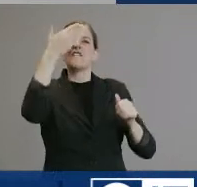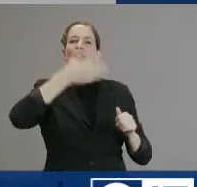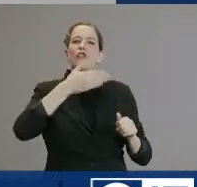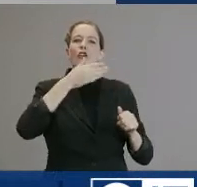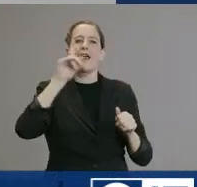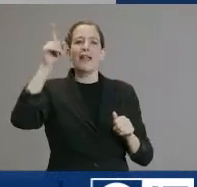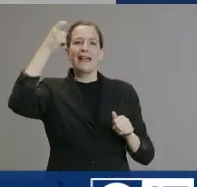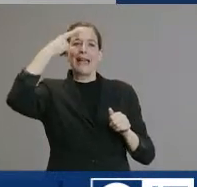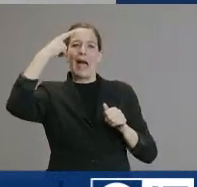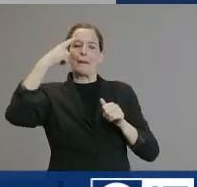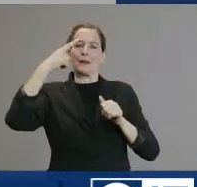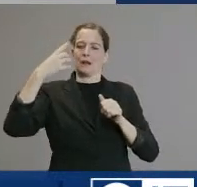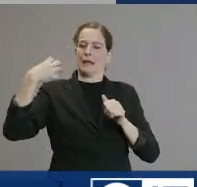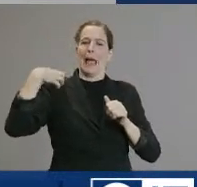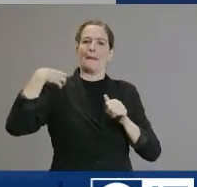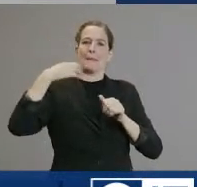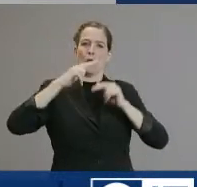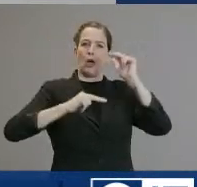of Administration.